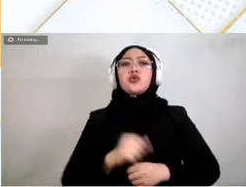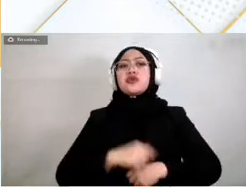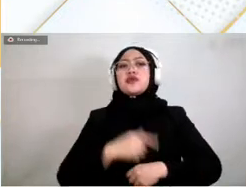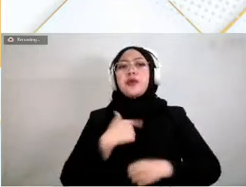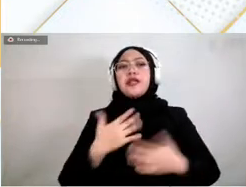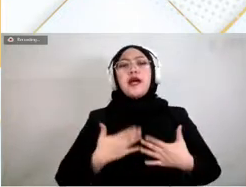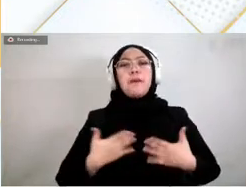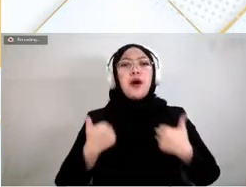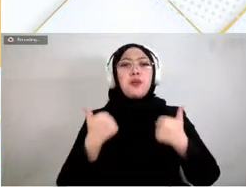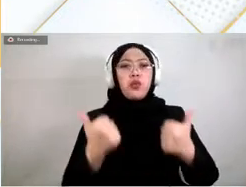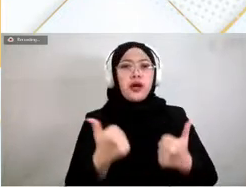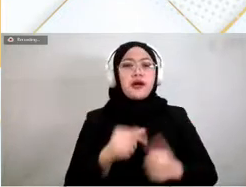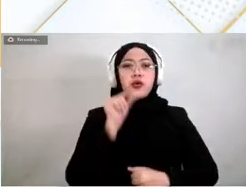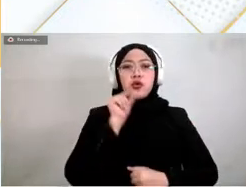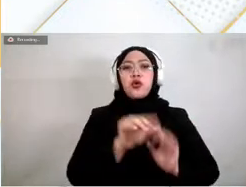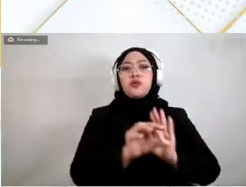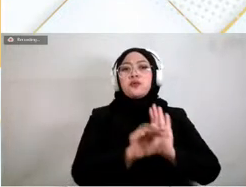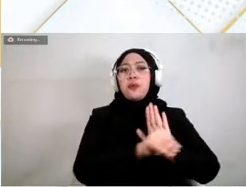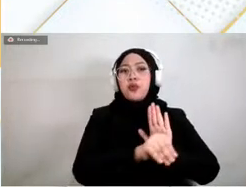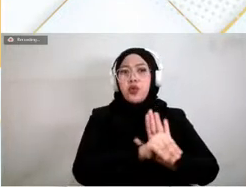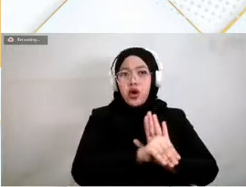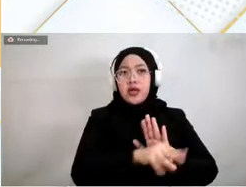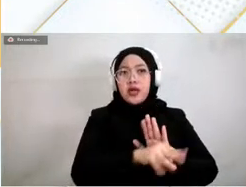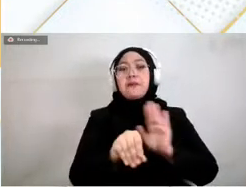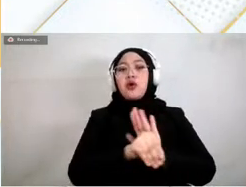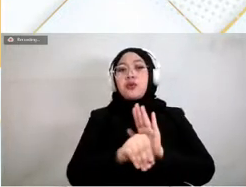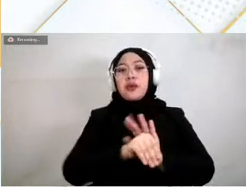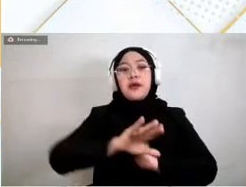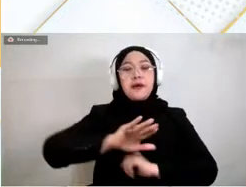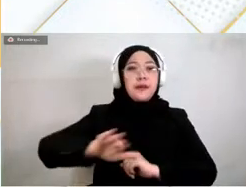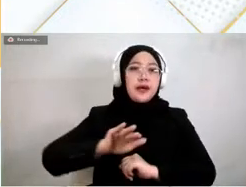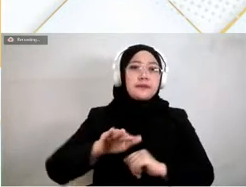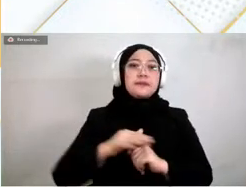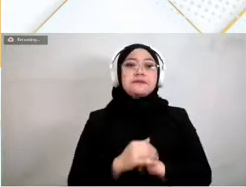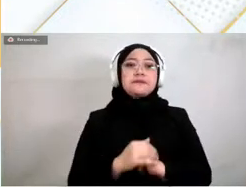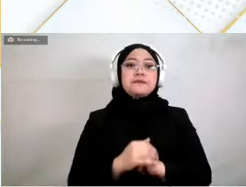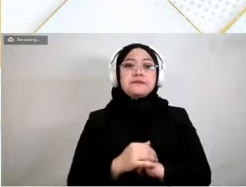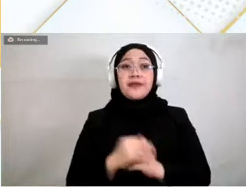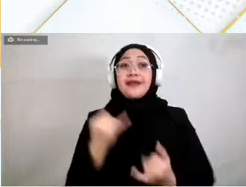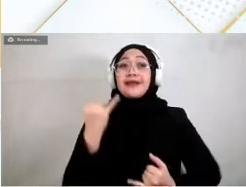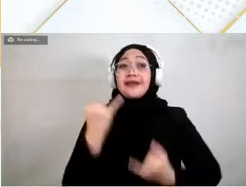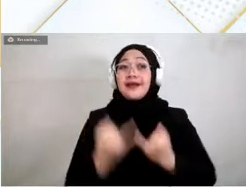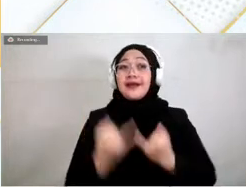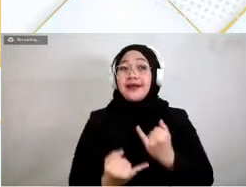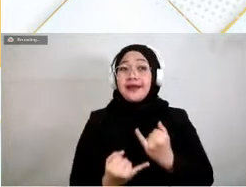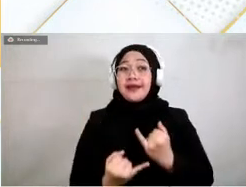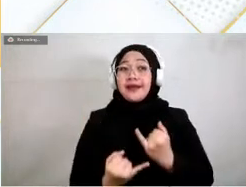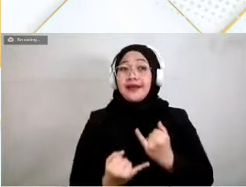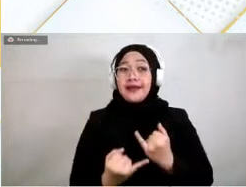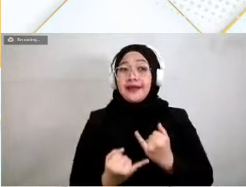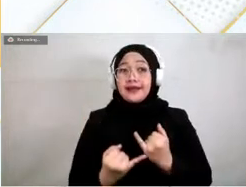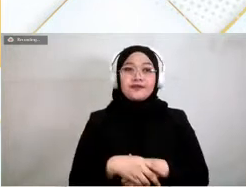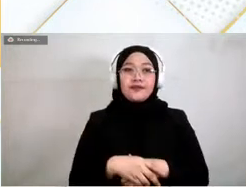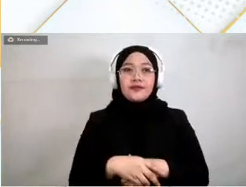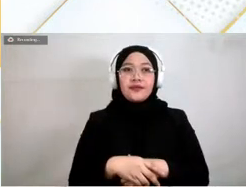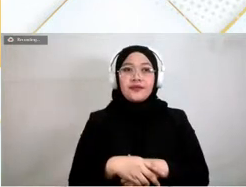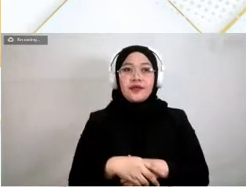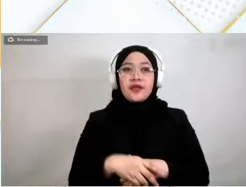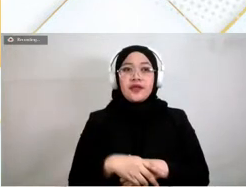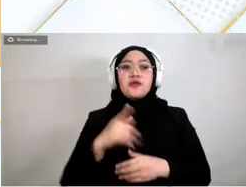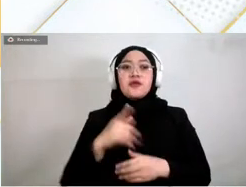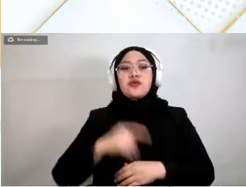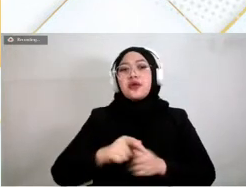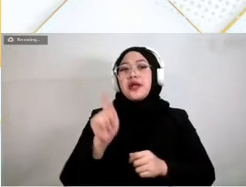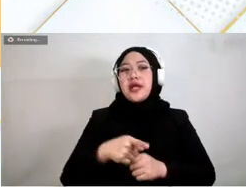in Papua Province and West Papua Province. To this end, myriad breakthroughs have been undertaken by